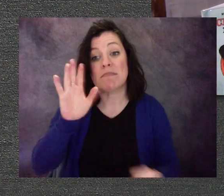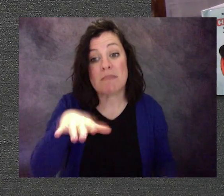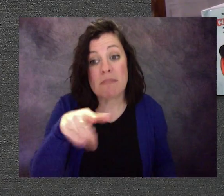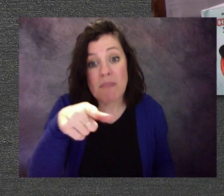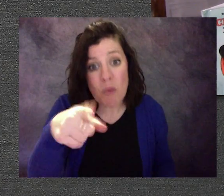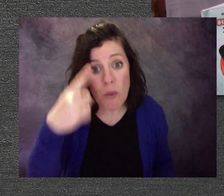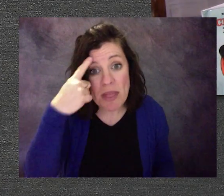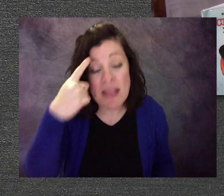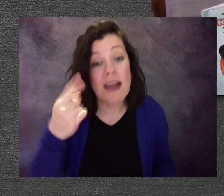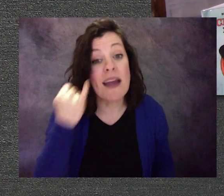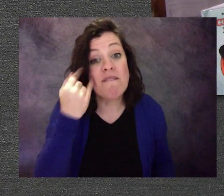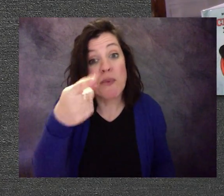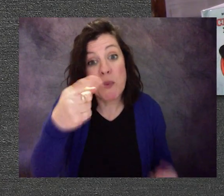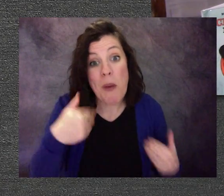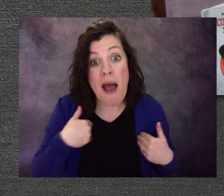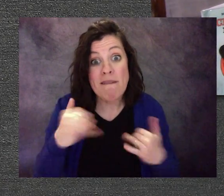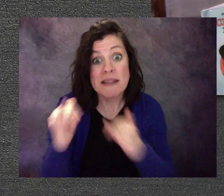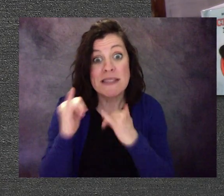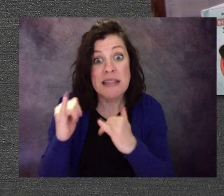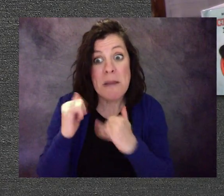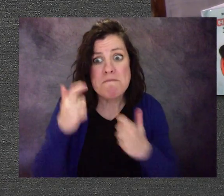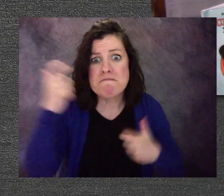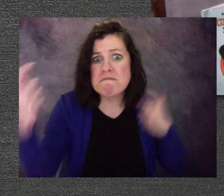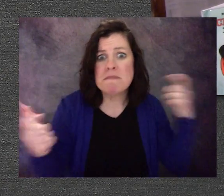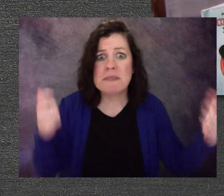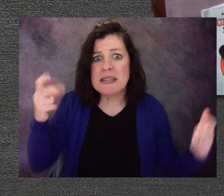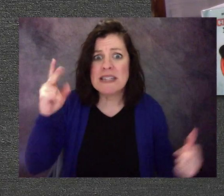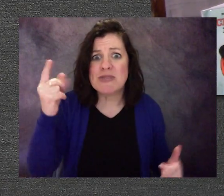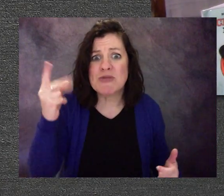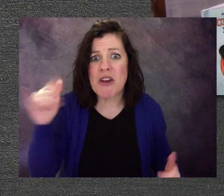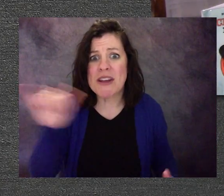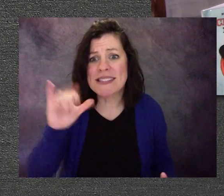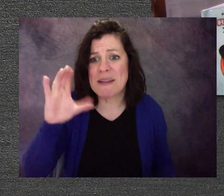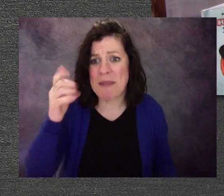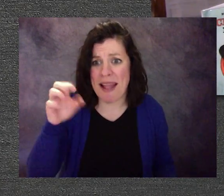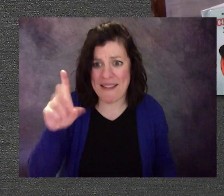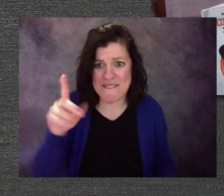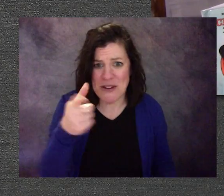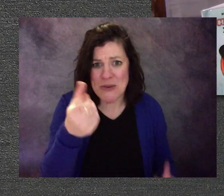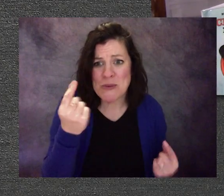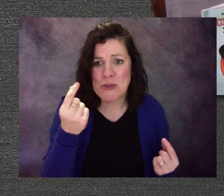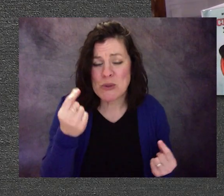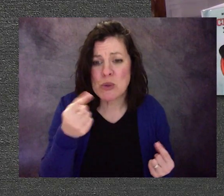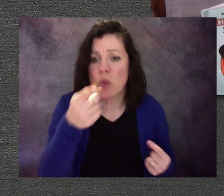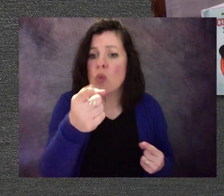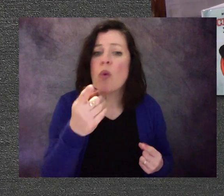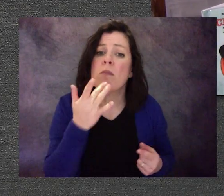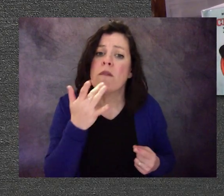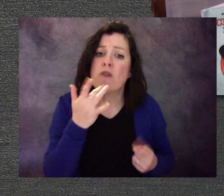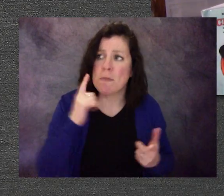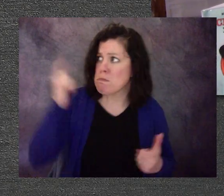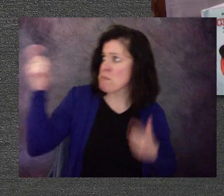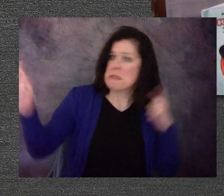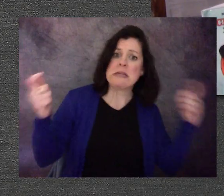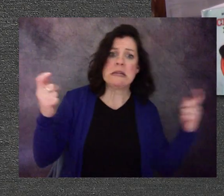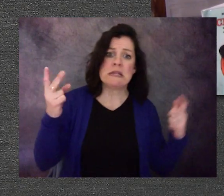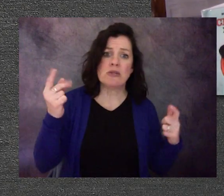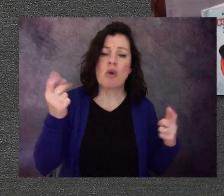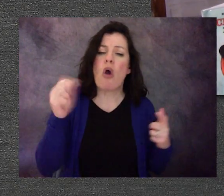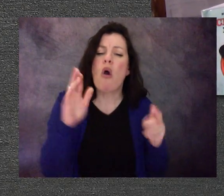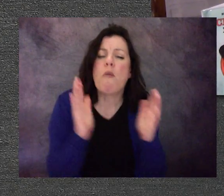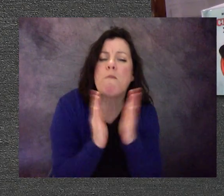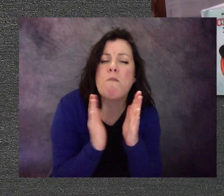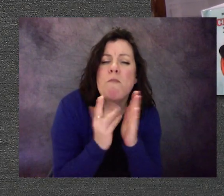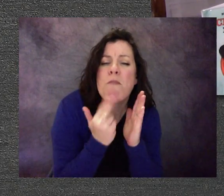Clifford? Would you love to have a big red dog, or would you rather have a small dog